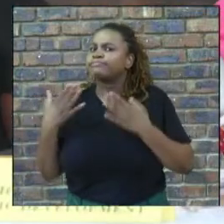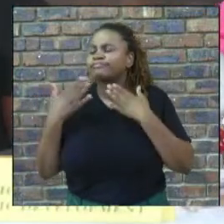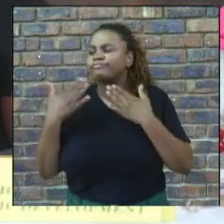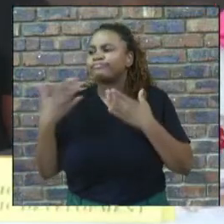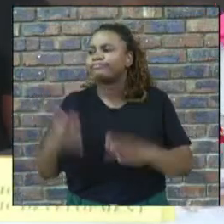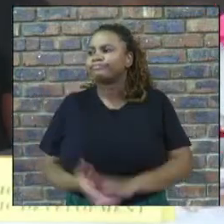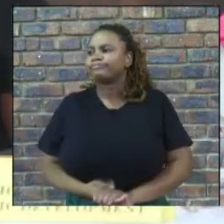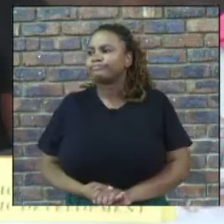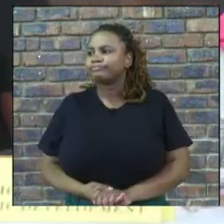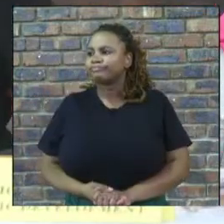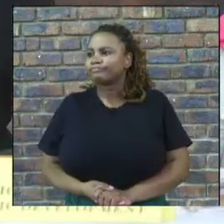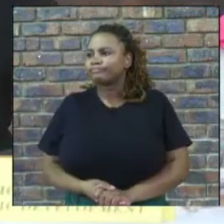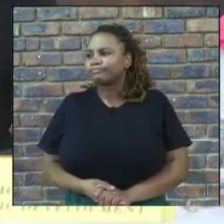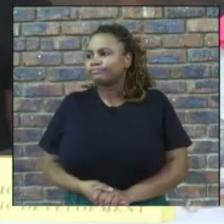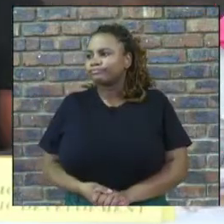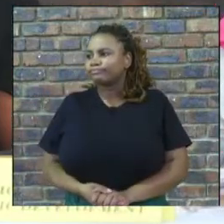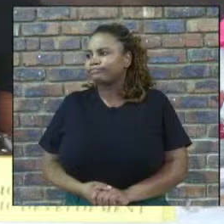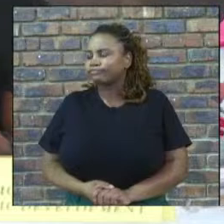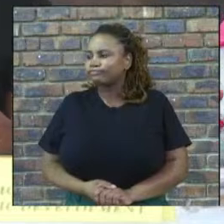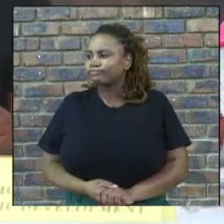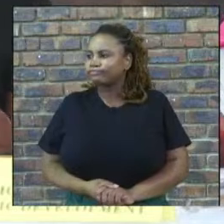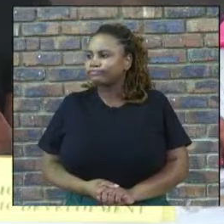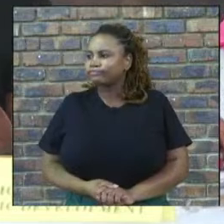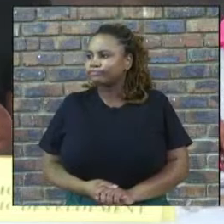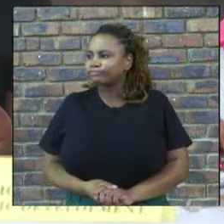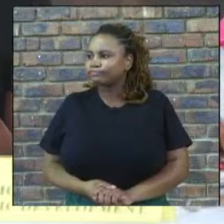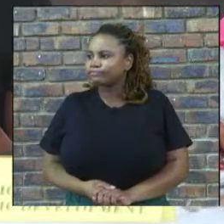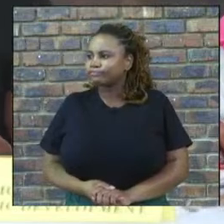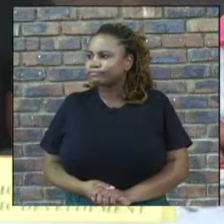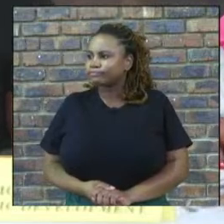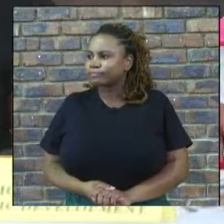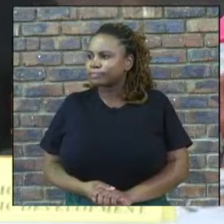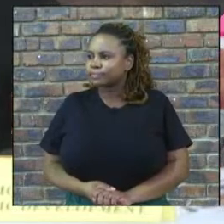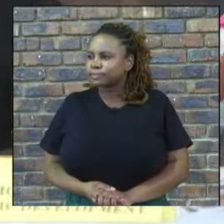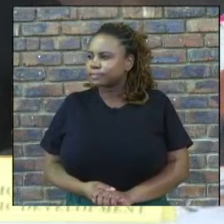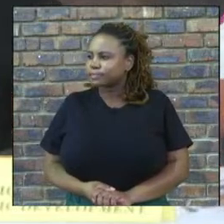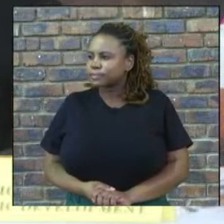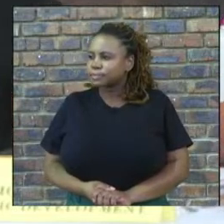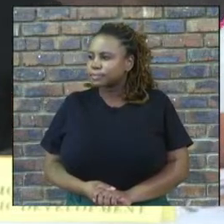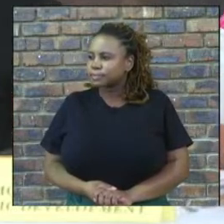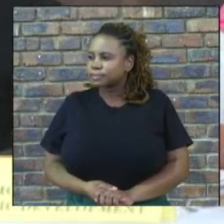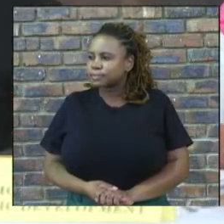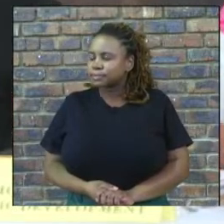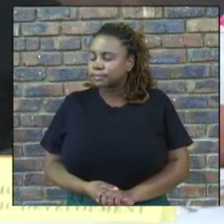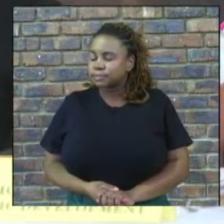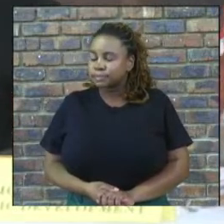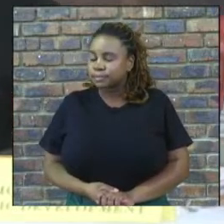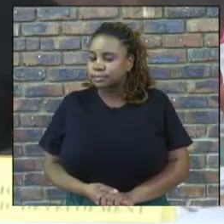Whether it applies retrospectively. Okay, I say good medicine.